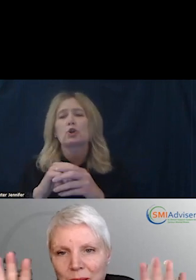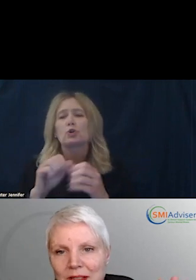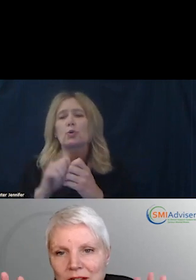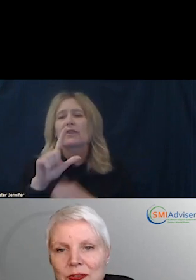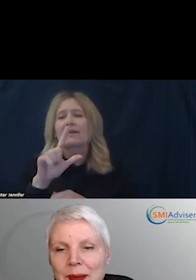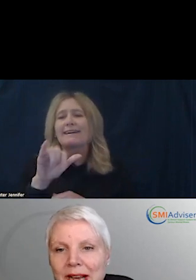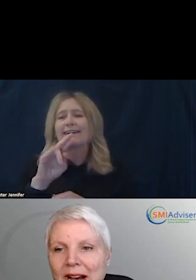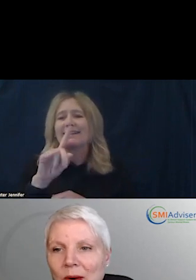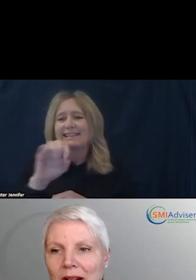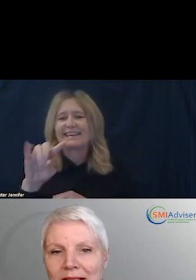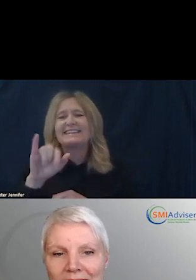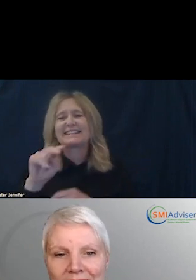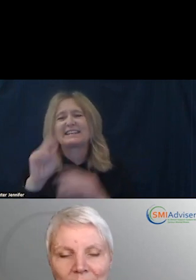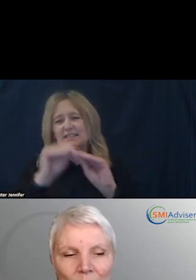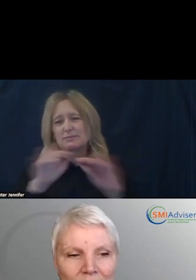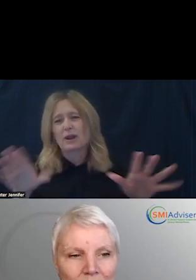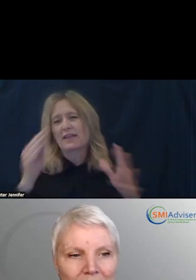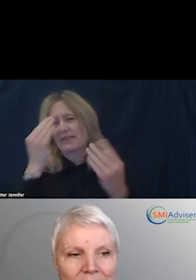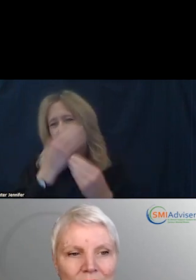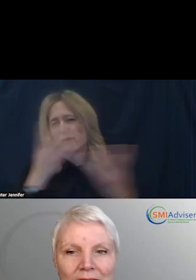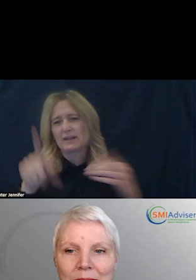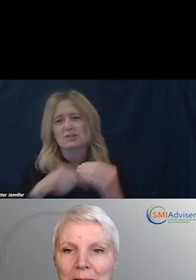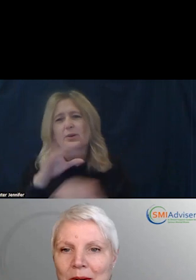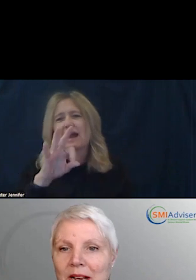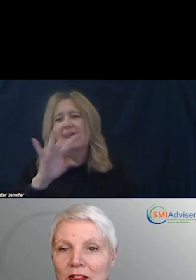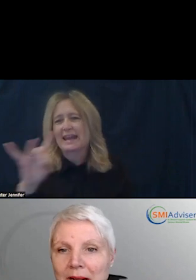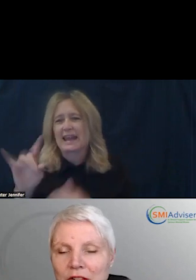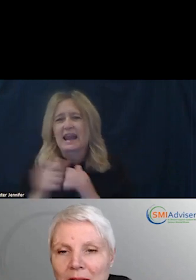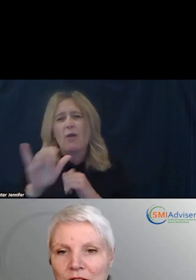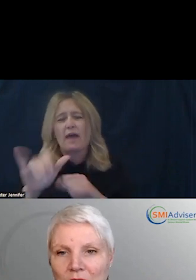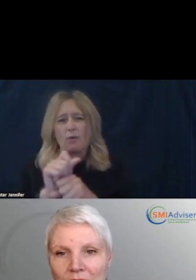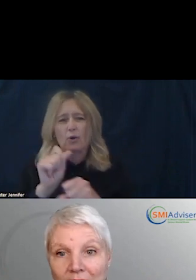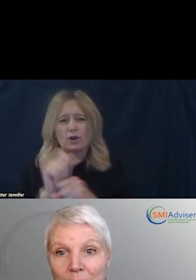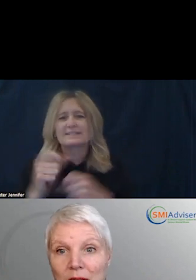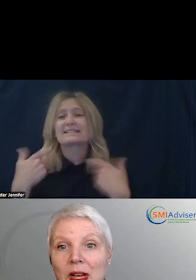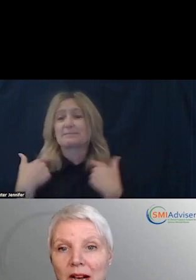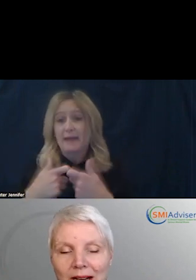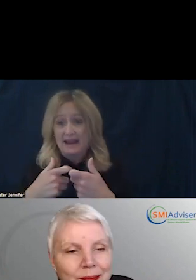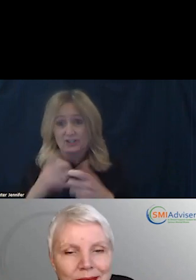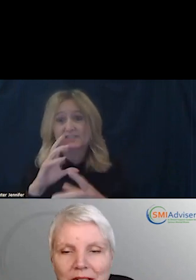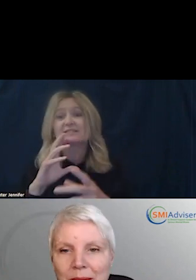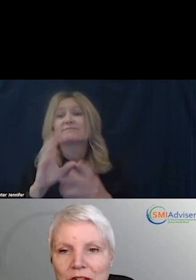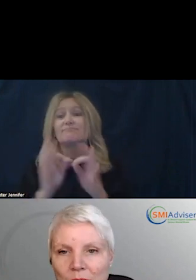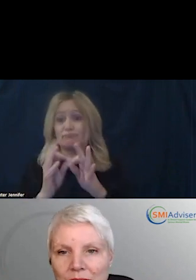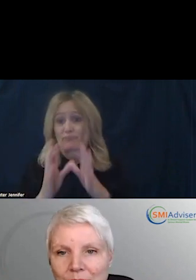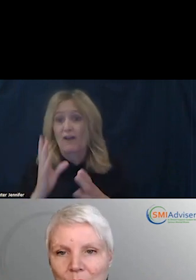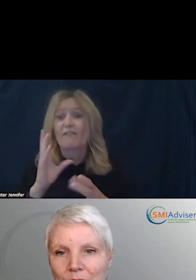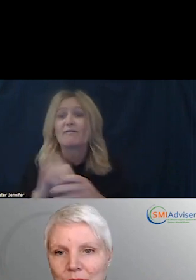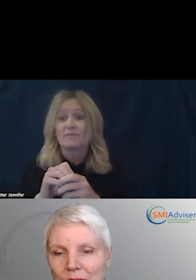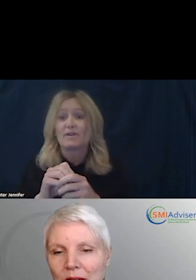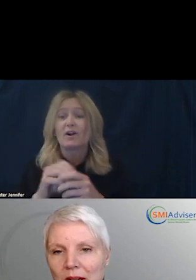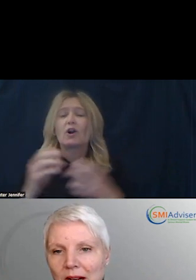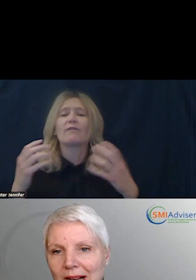kind of spread the news about how 988 works. So please do that. And remember, Spanish options are available. Please order them